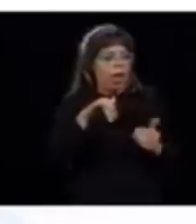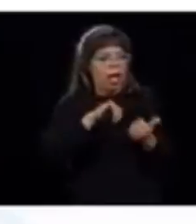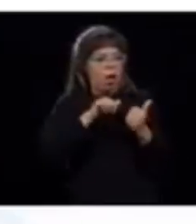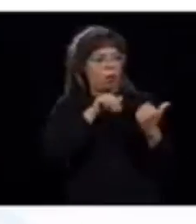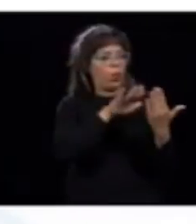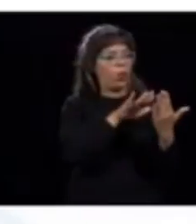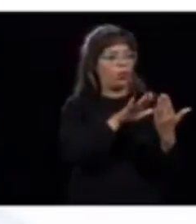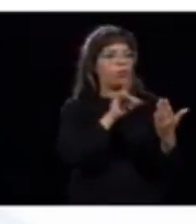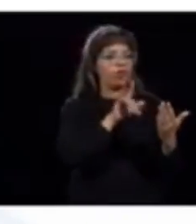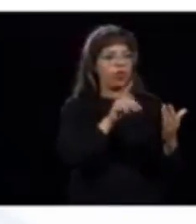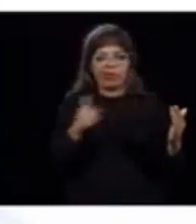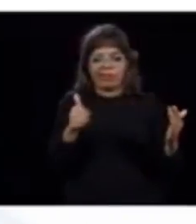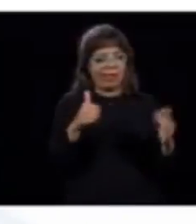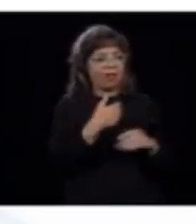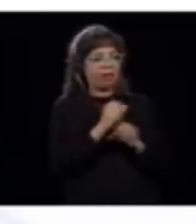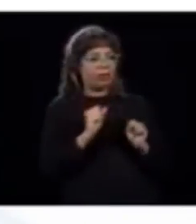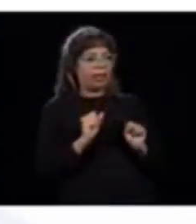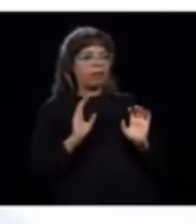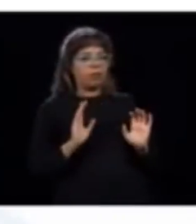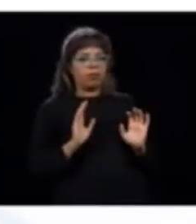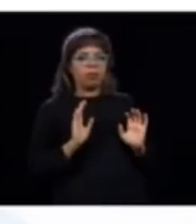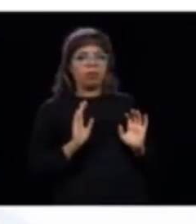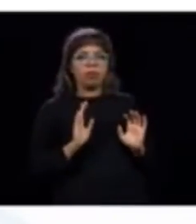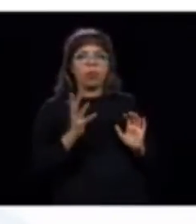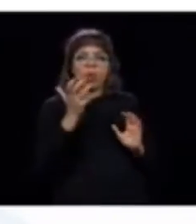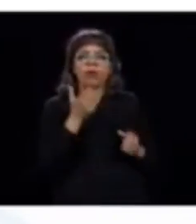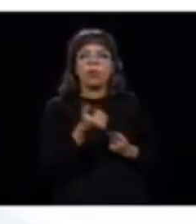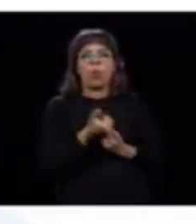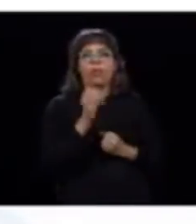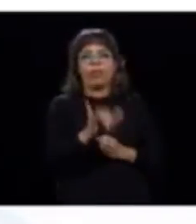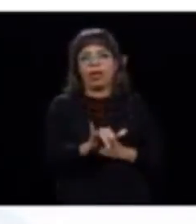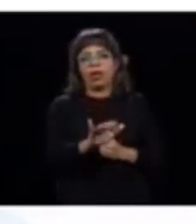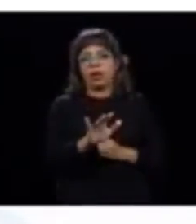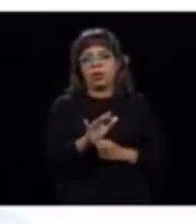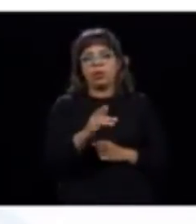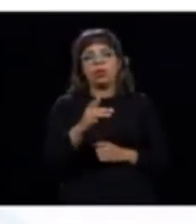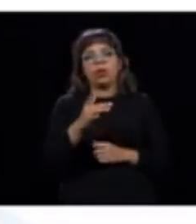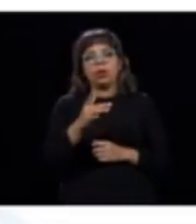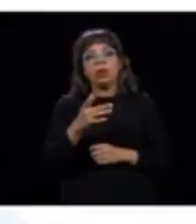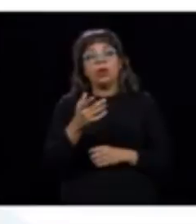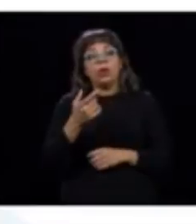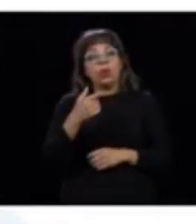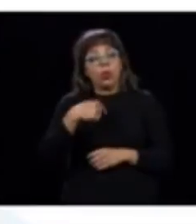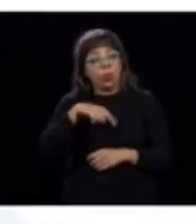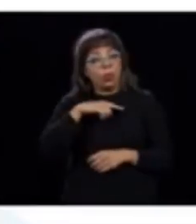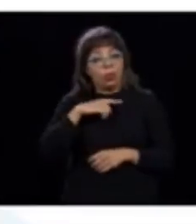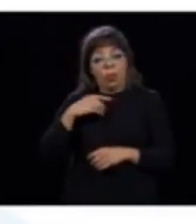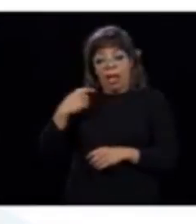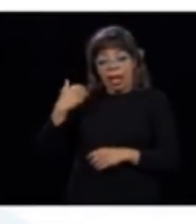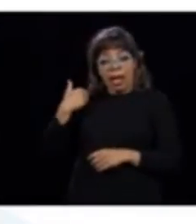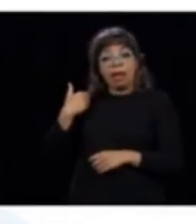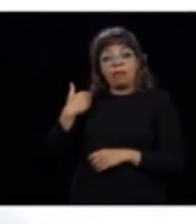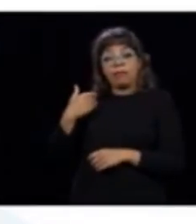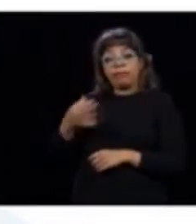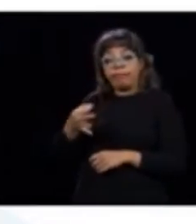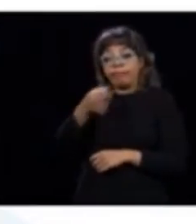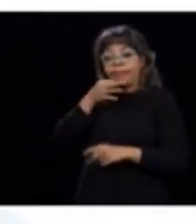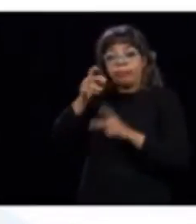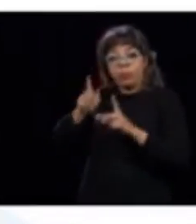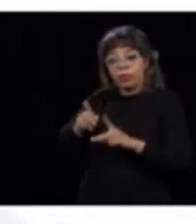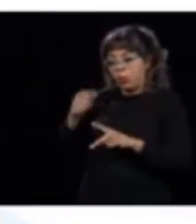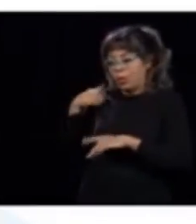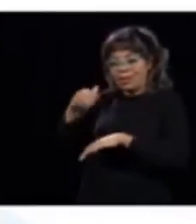goes by we are really supporting better those teams we are sending people who are experts in